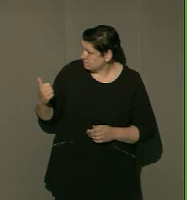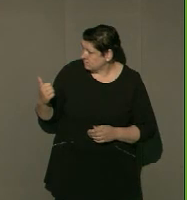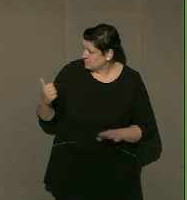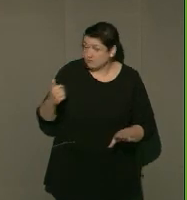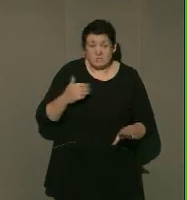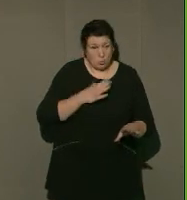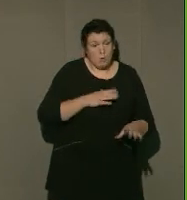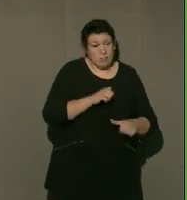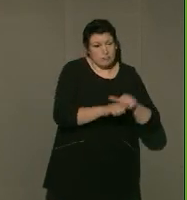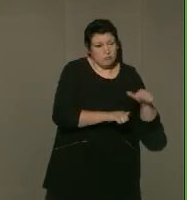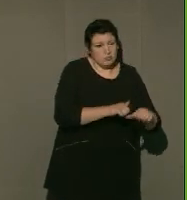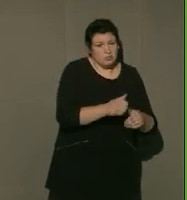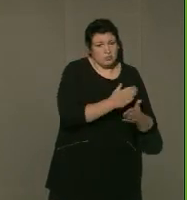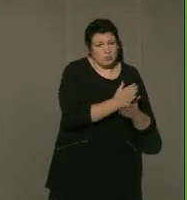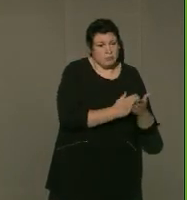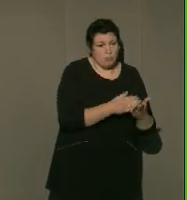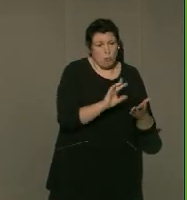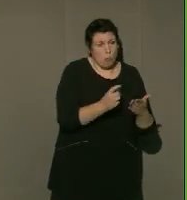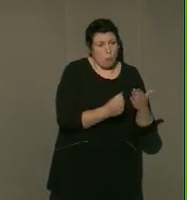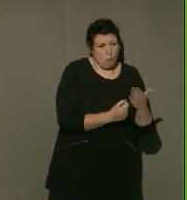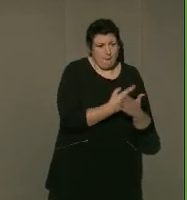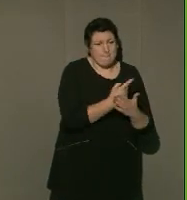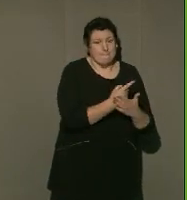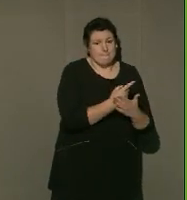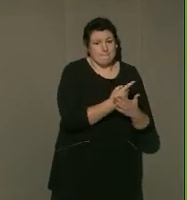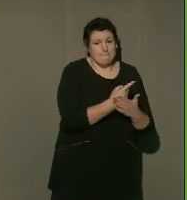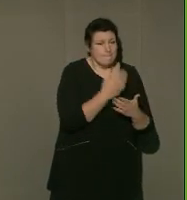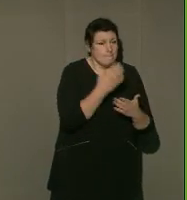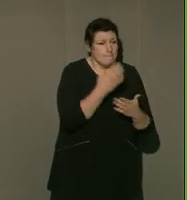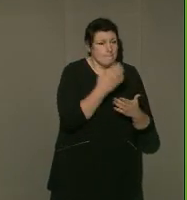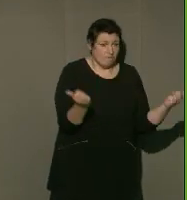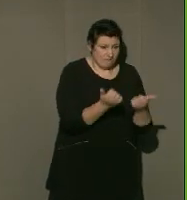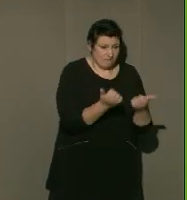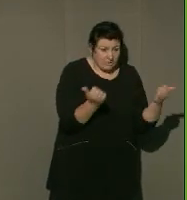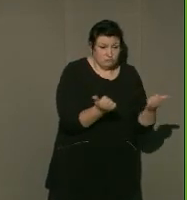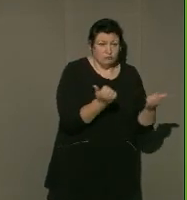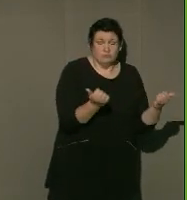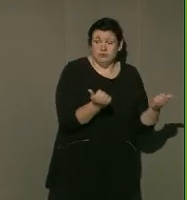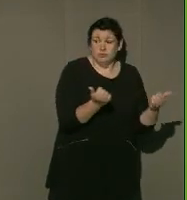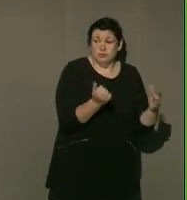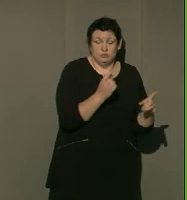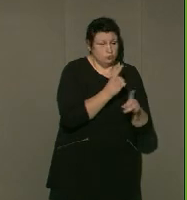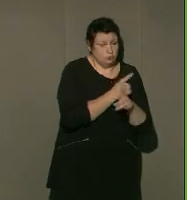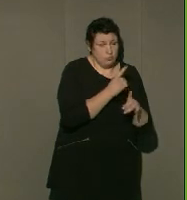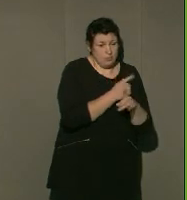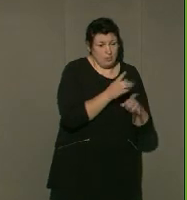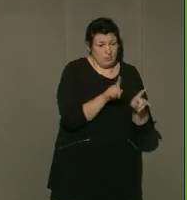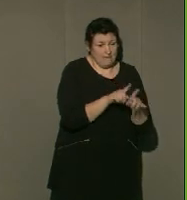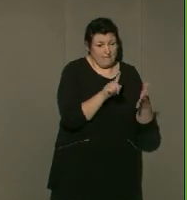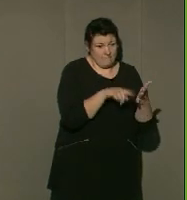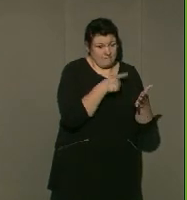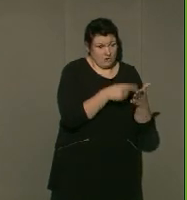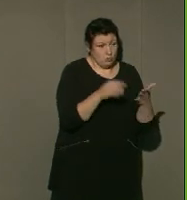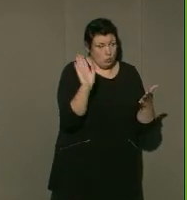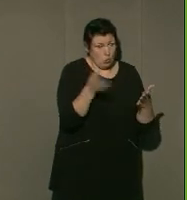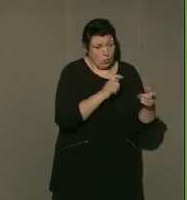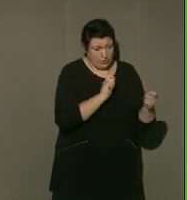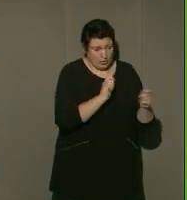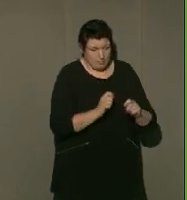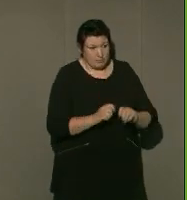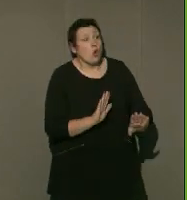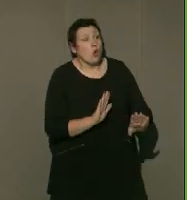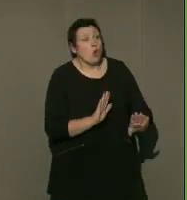procedural bit, Martin, about what will happen and when we have finished discussing and voting on all of the amendments.